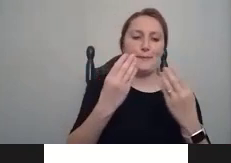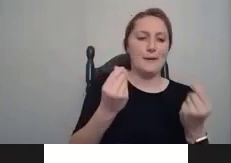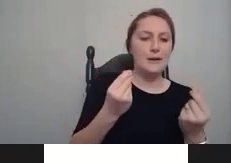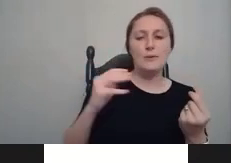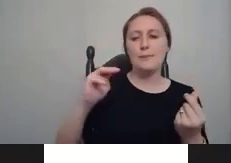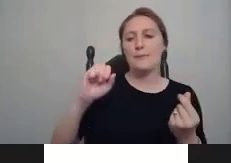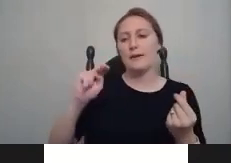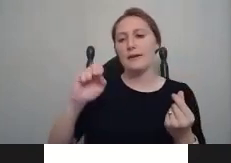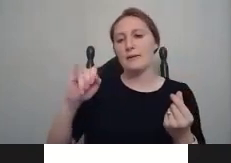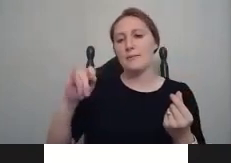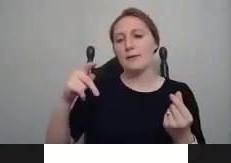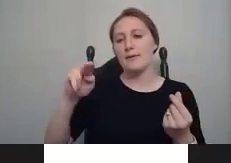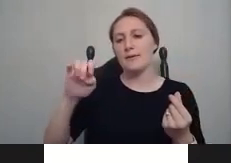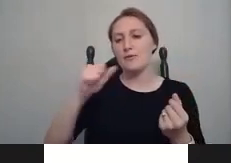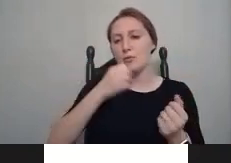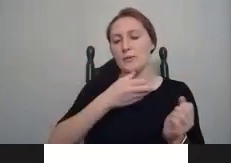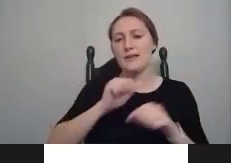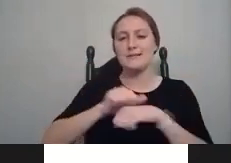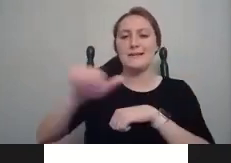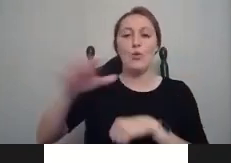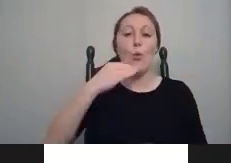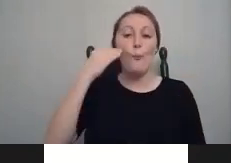sent home by the school yet.